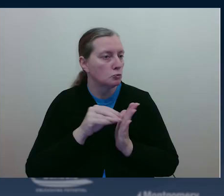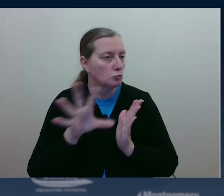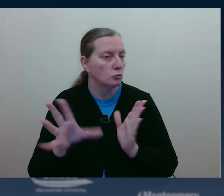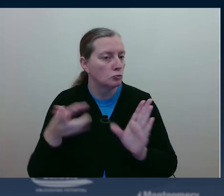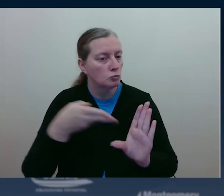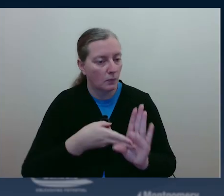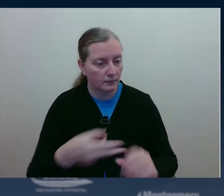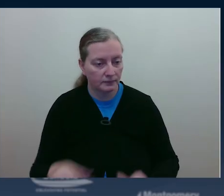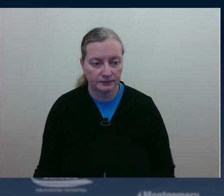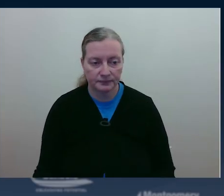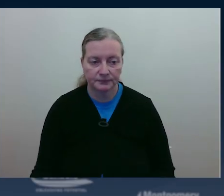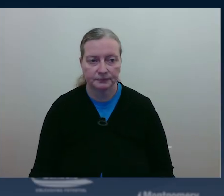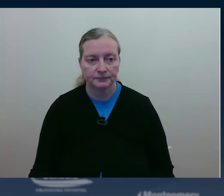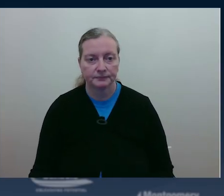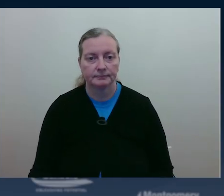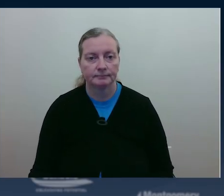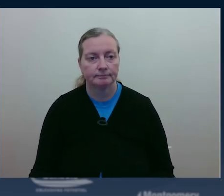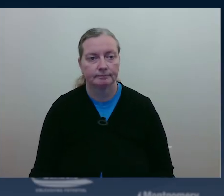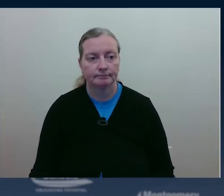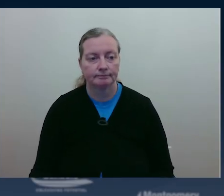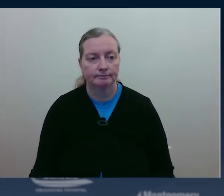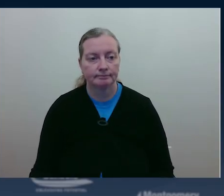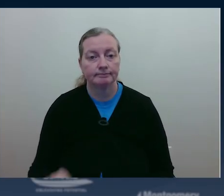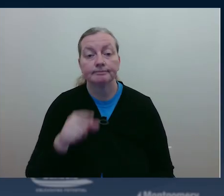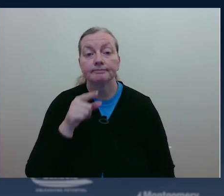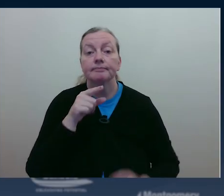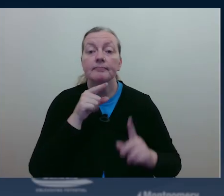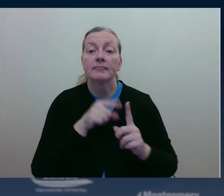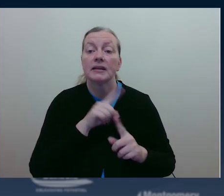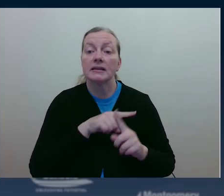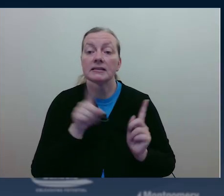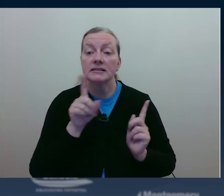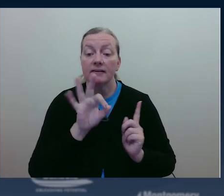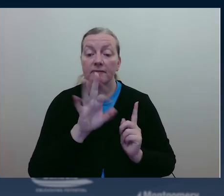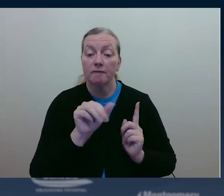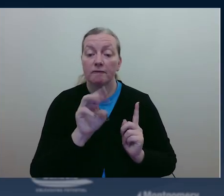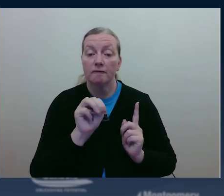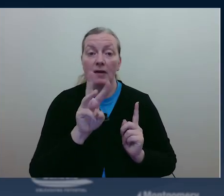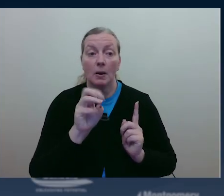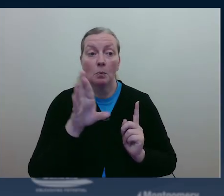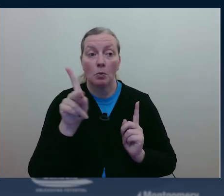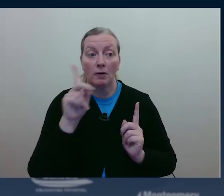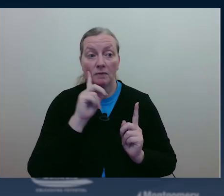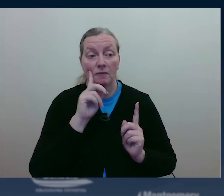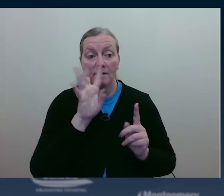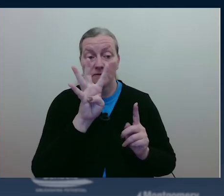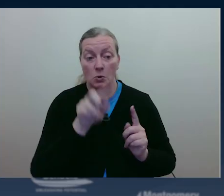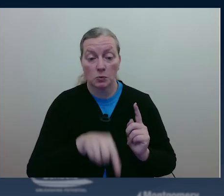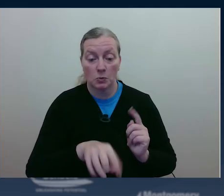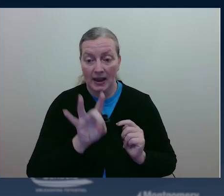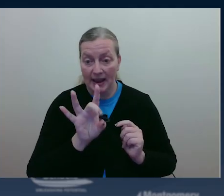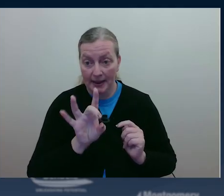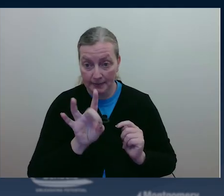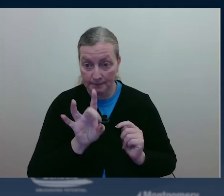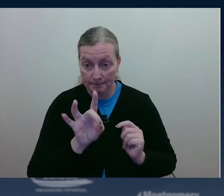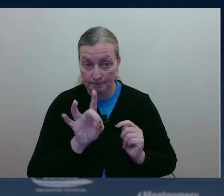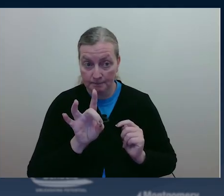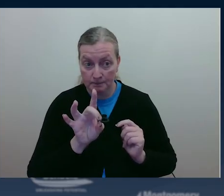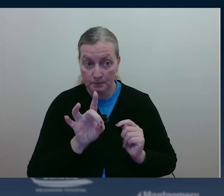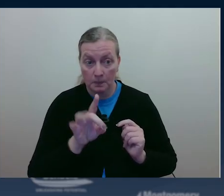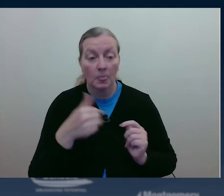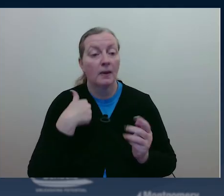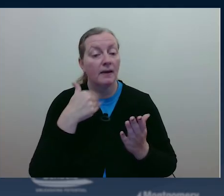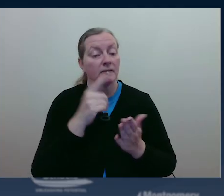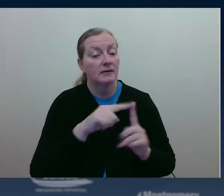The pathway framework components of 4 through 8, variety of them. We have our course sequence. We have